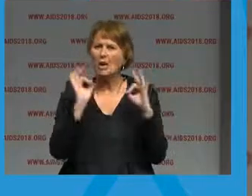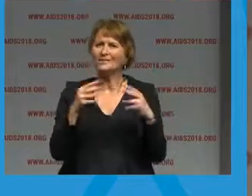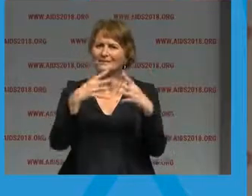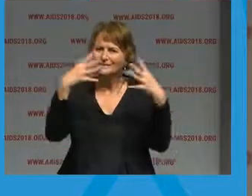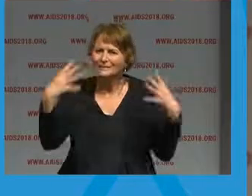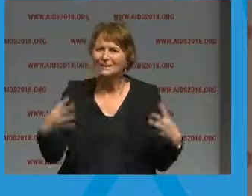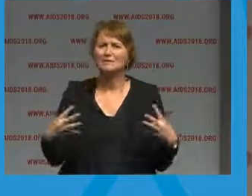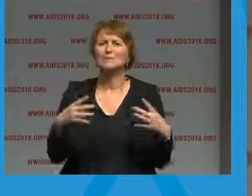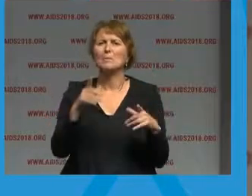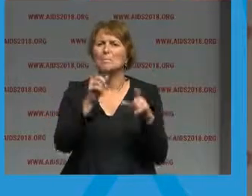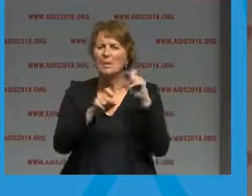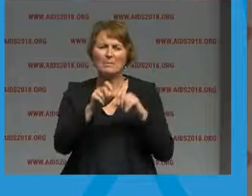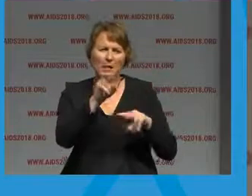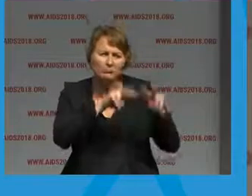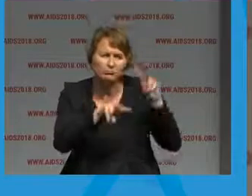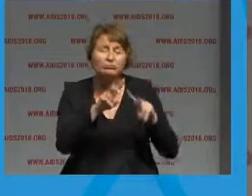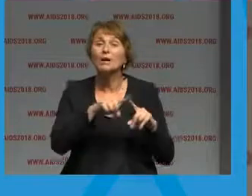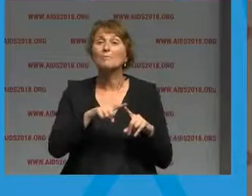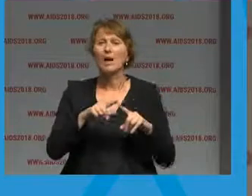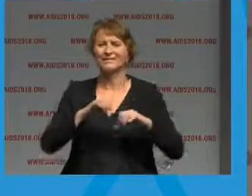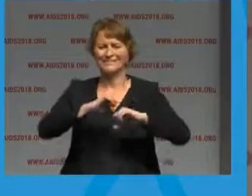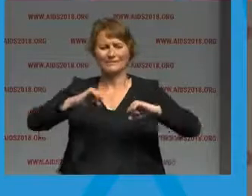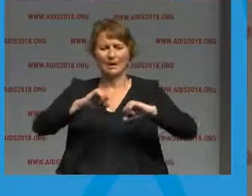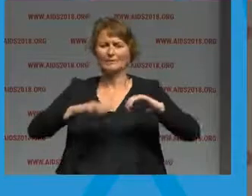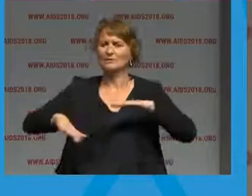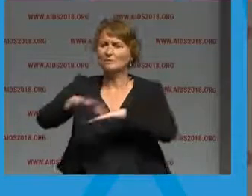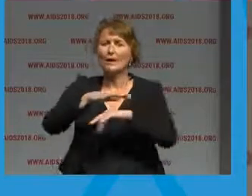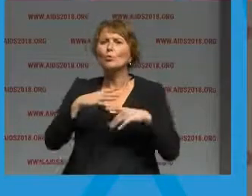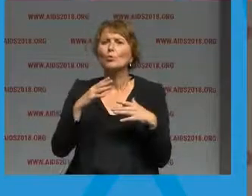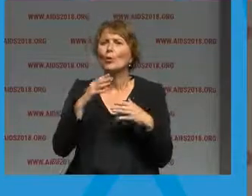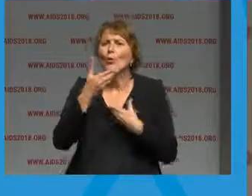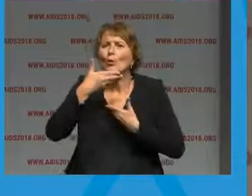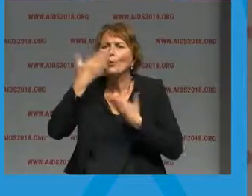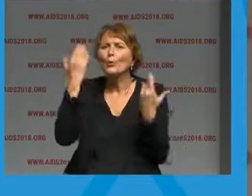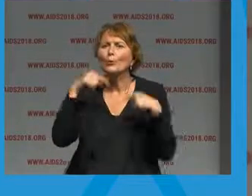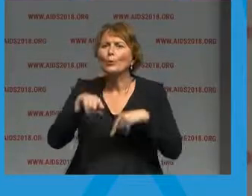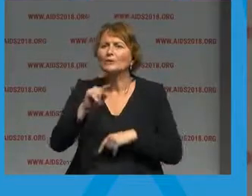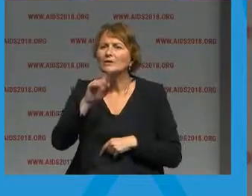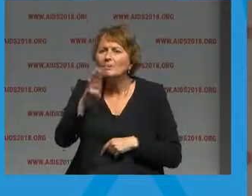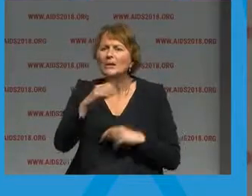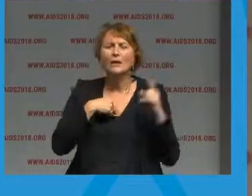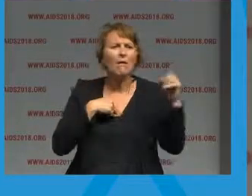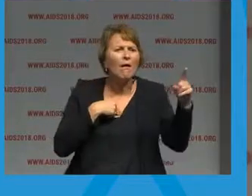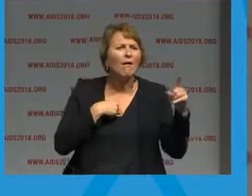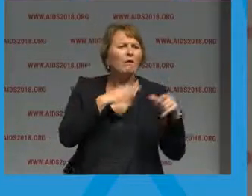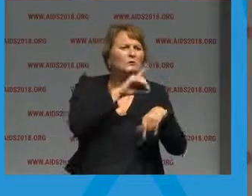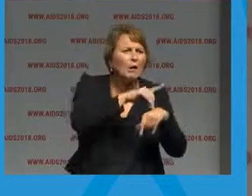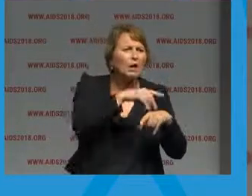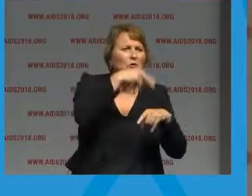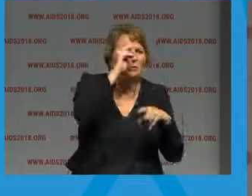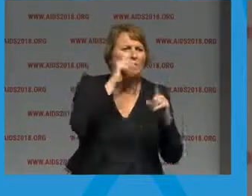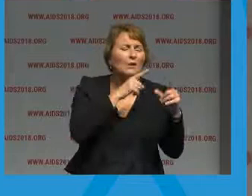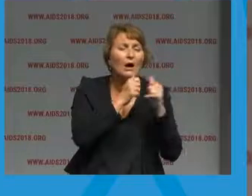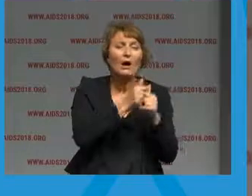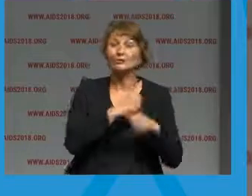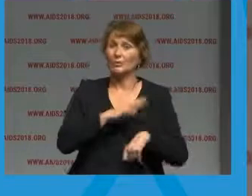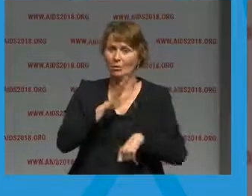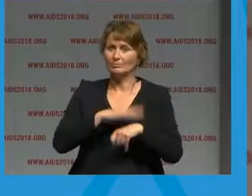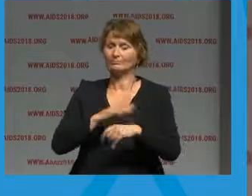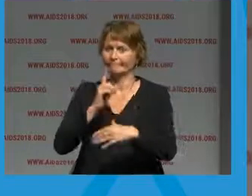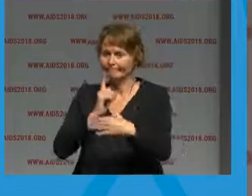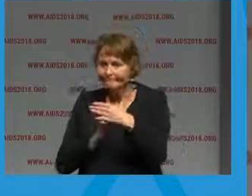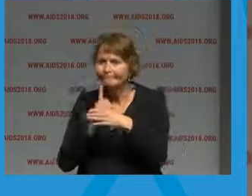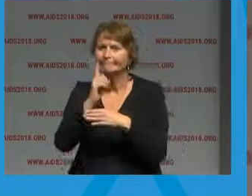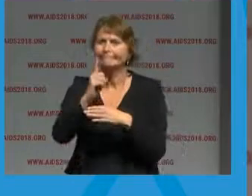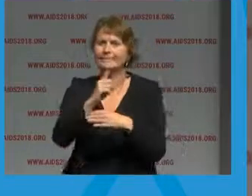meaning places where you won't get tuberculosis when you follow the recommendations of your nurse or doctor. Meaning, show up for clinic, well, you'll be